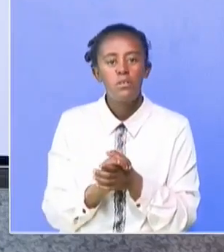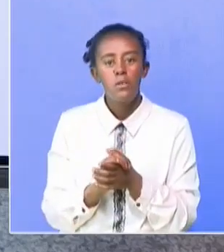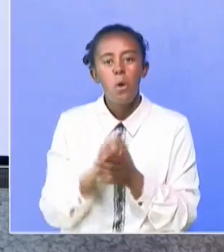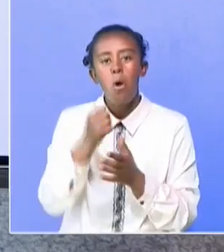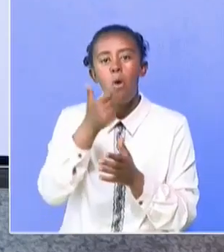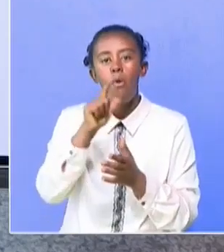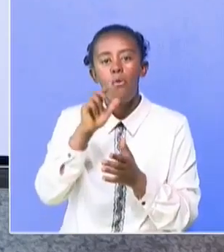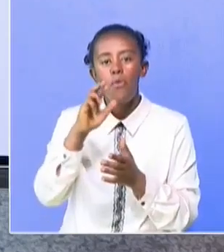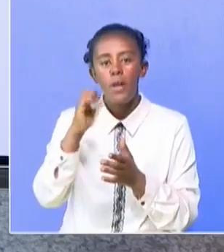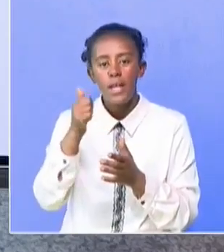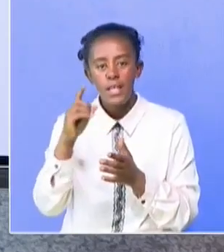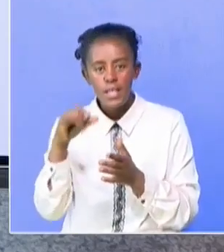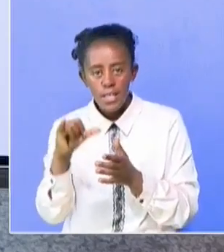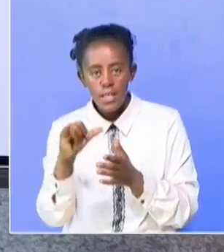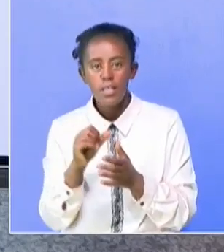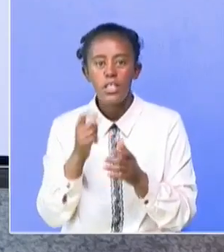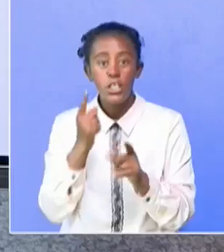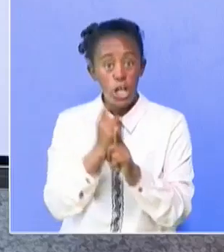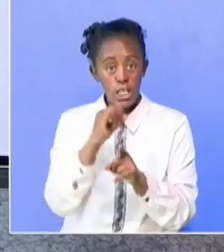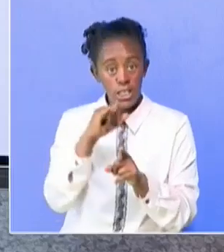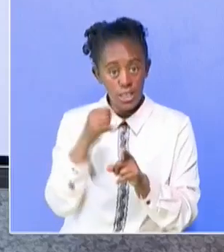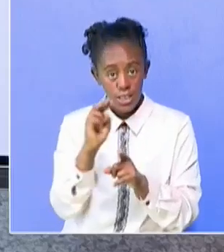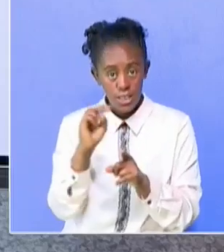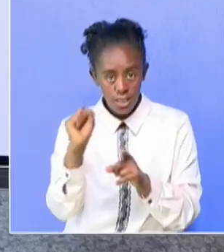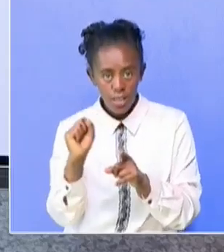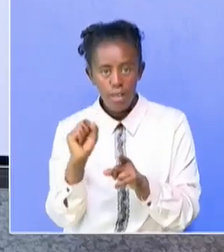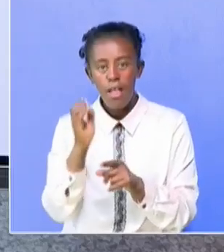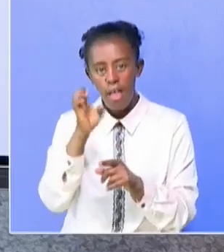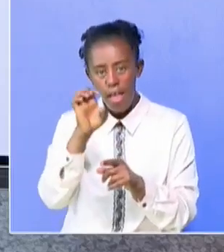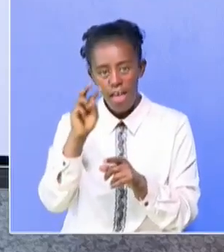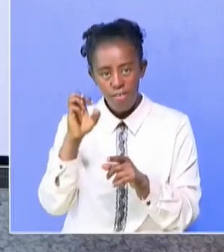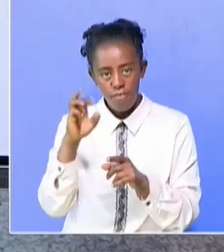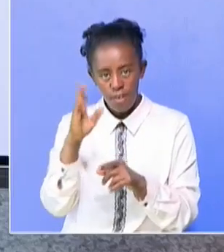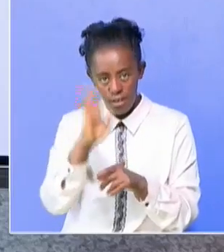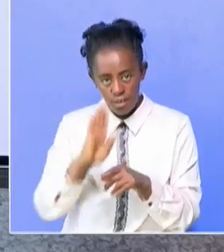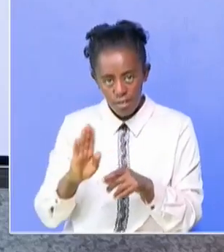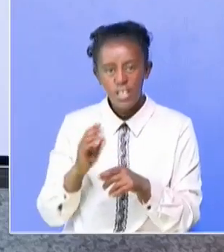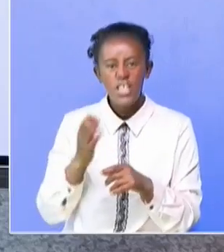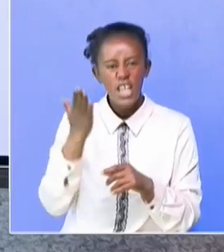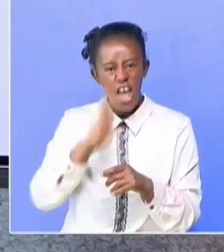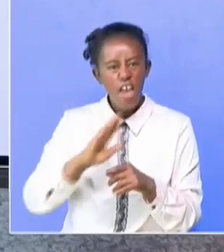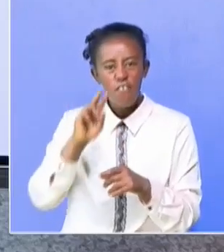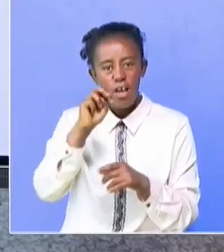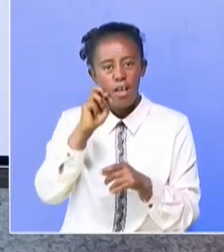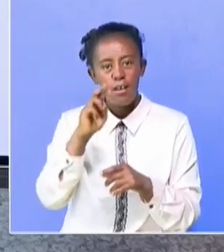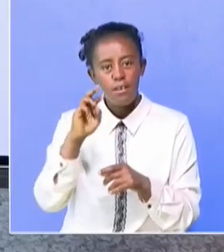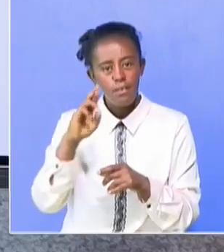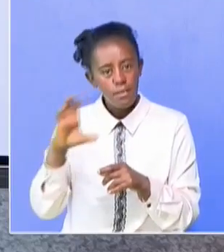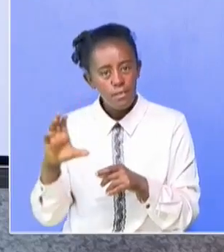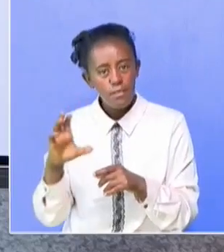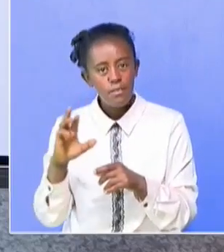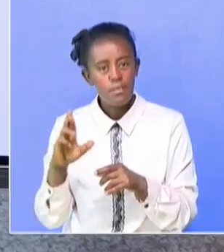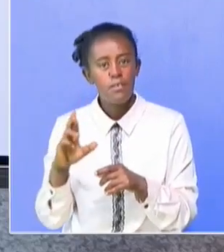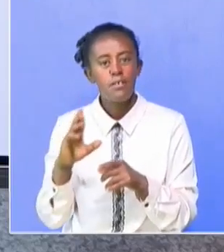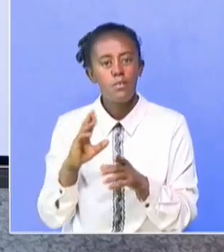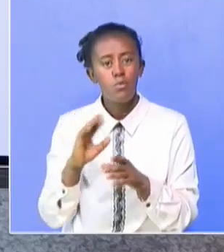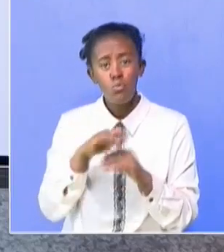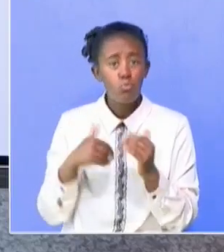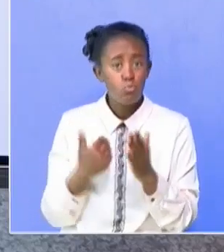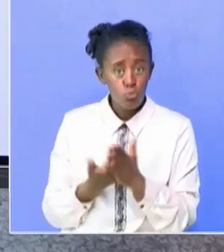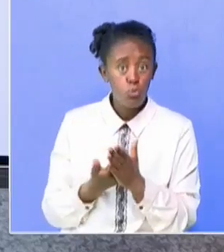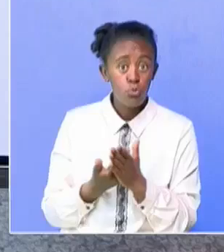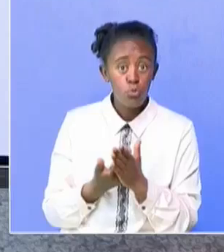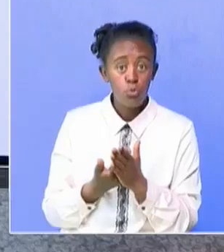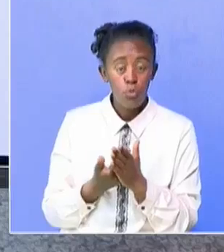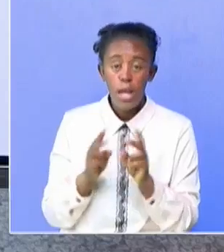already, just, ever, never. These are a very